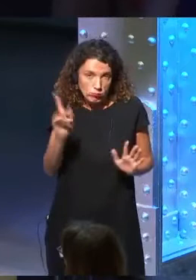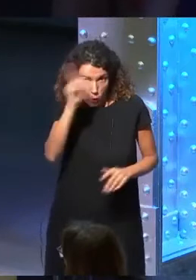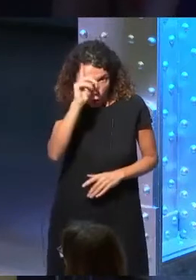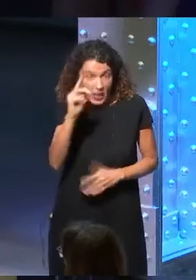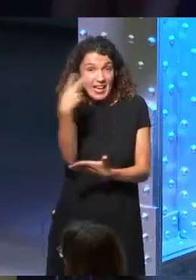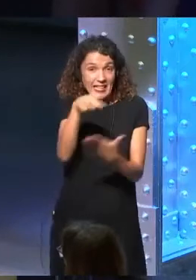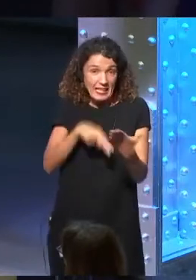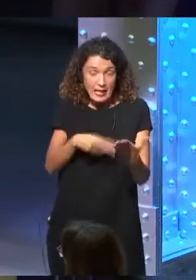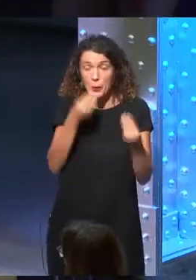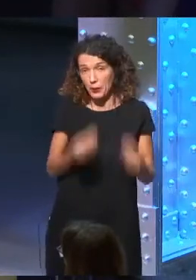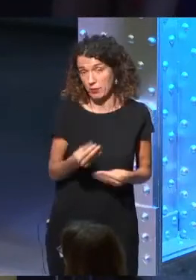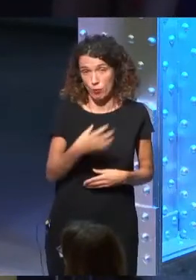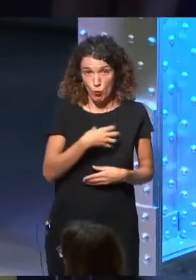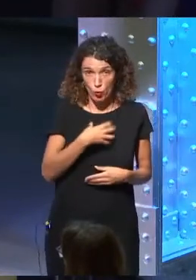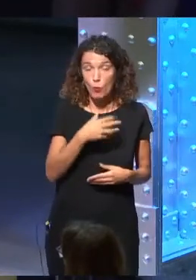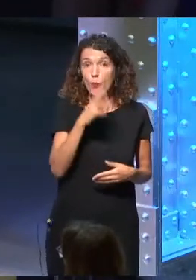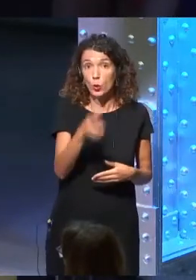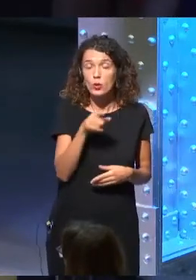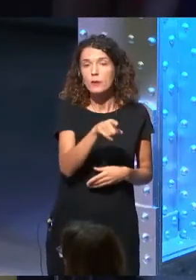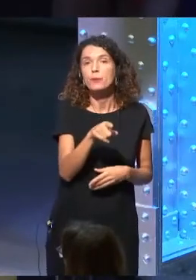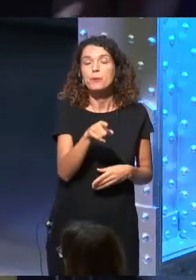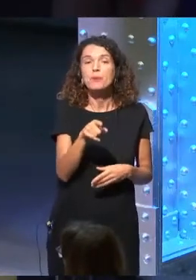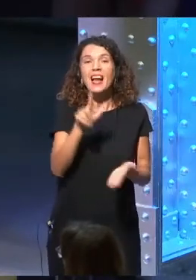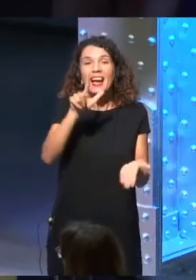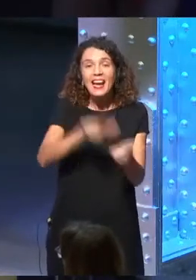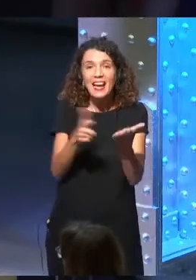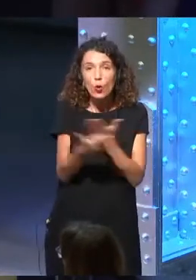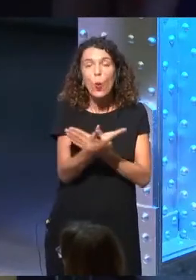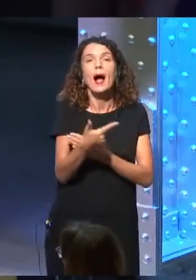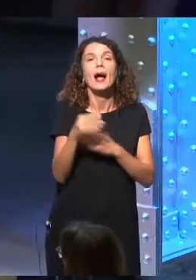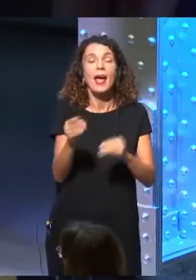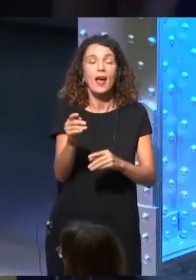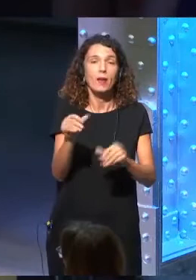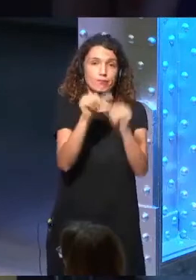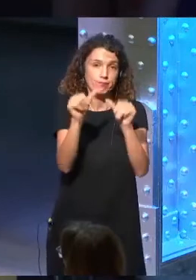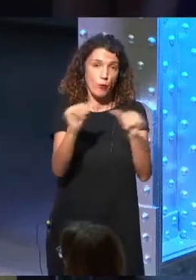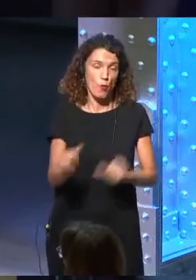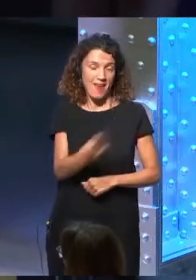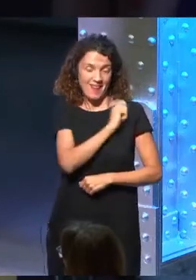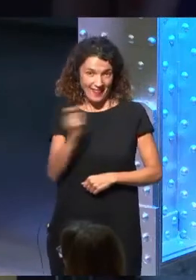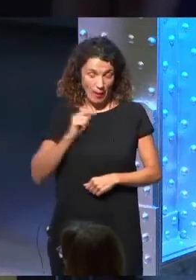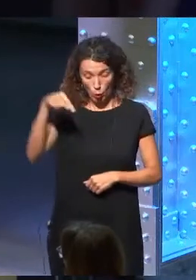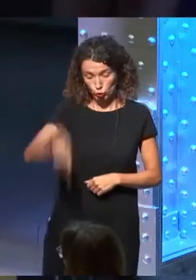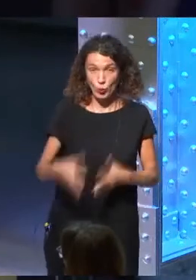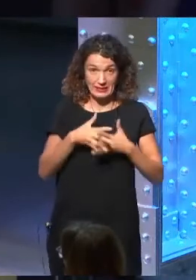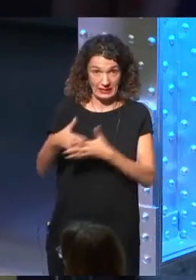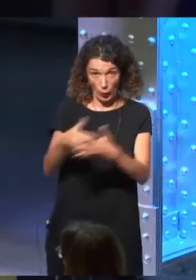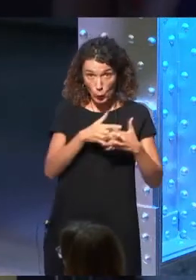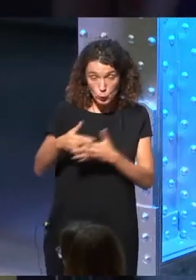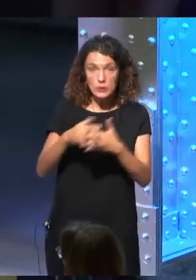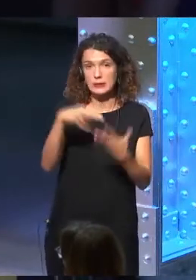in the language of the slave South, when in fact Sojourner Truth came from the North and her first language was